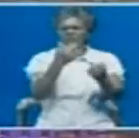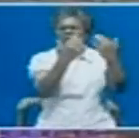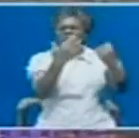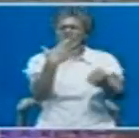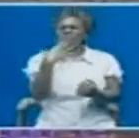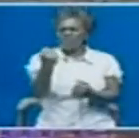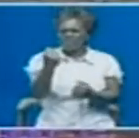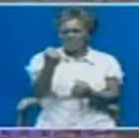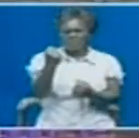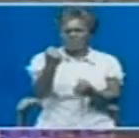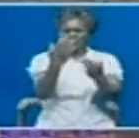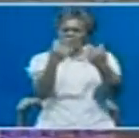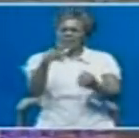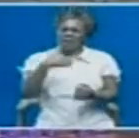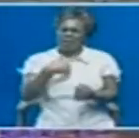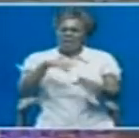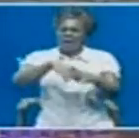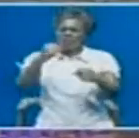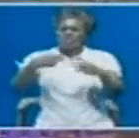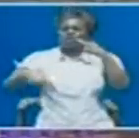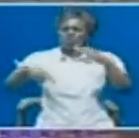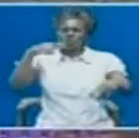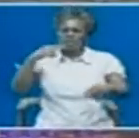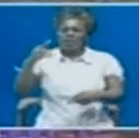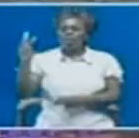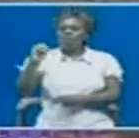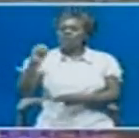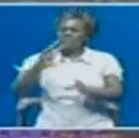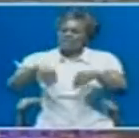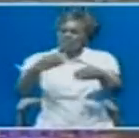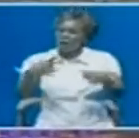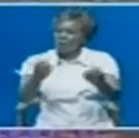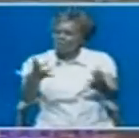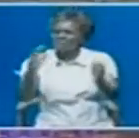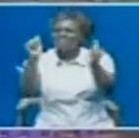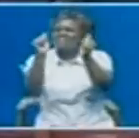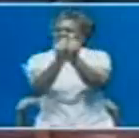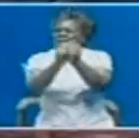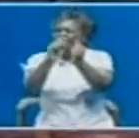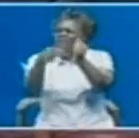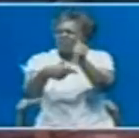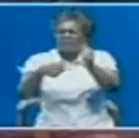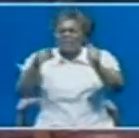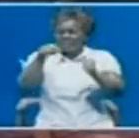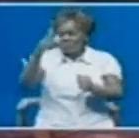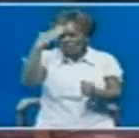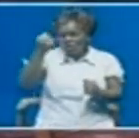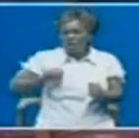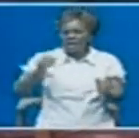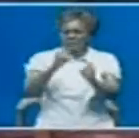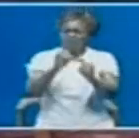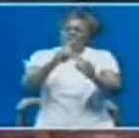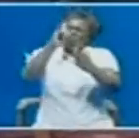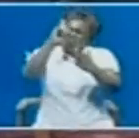500 shillings from Maurice. She had two kids outside the Hilton. And Maurice gave 10,000 shillings. To a stranger? Yes. And this lady told me,